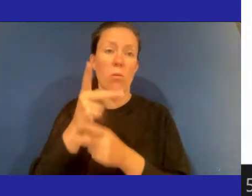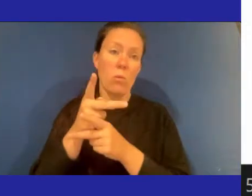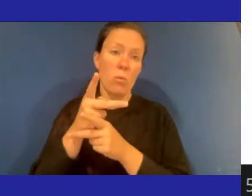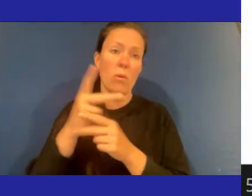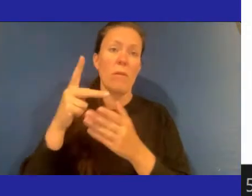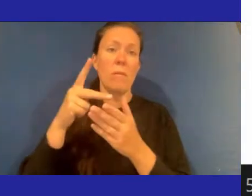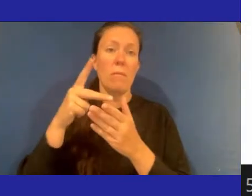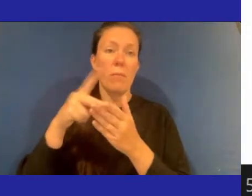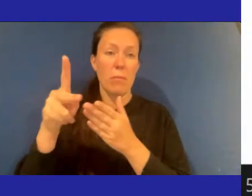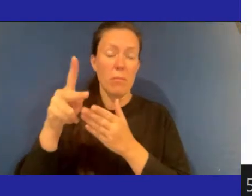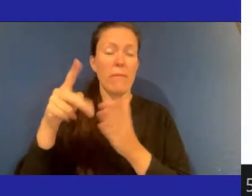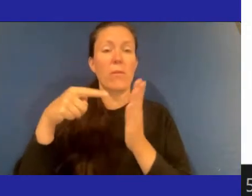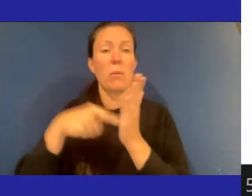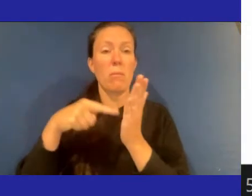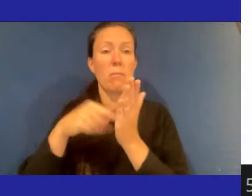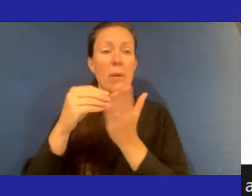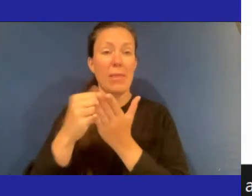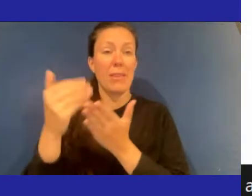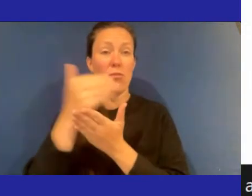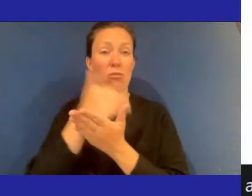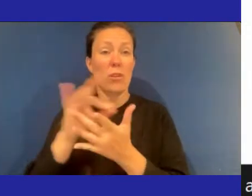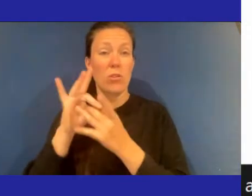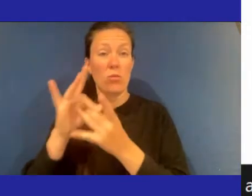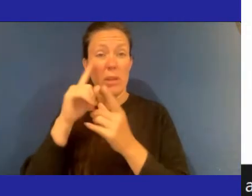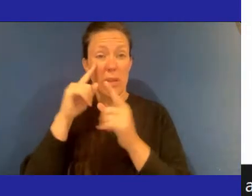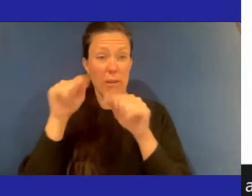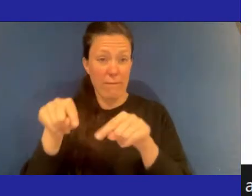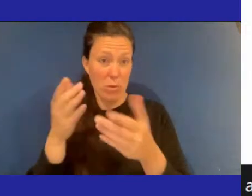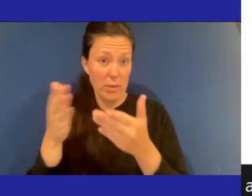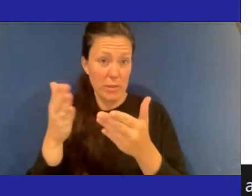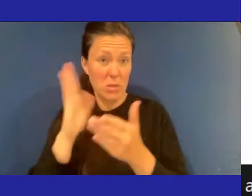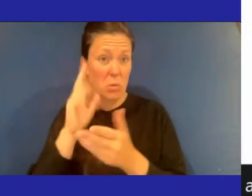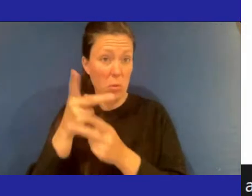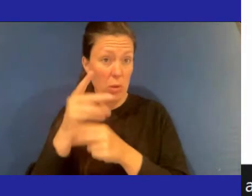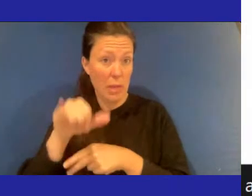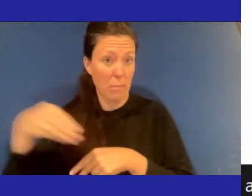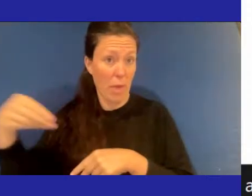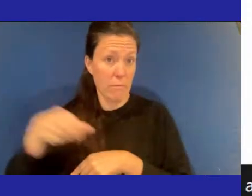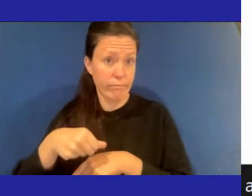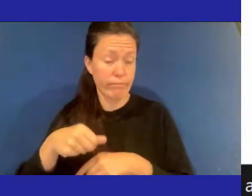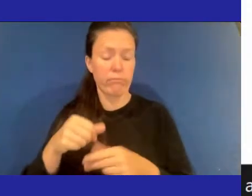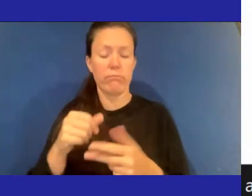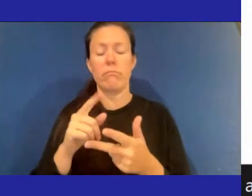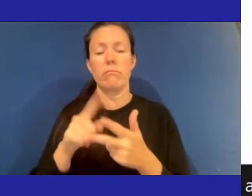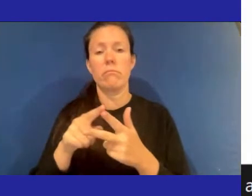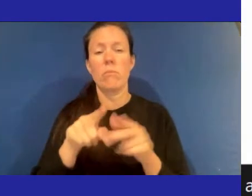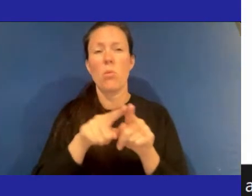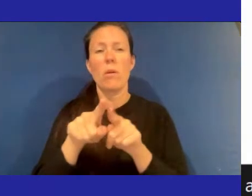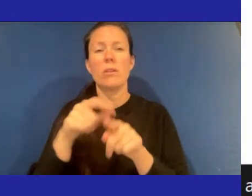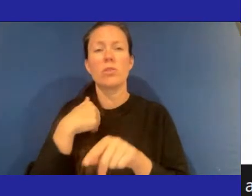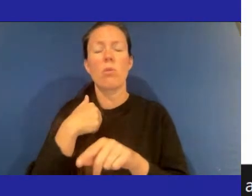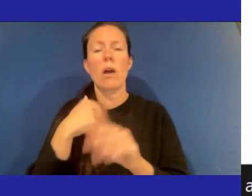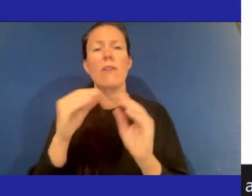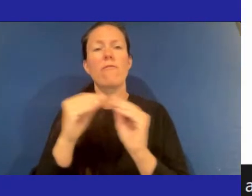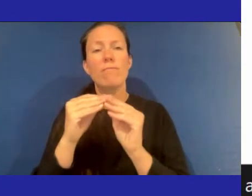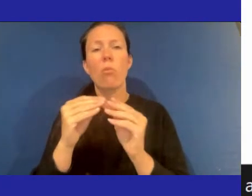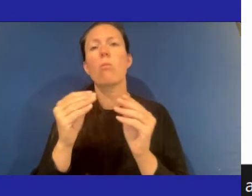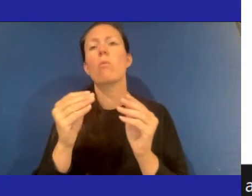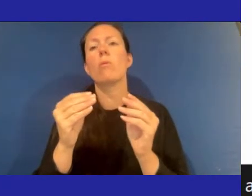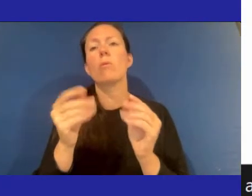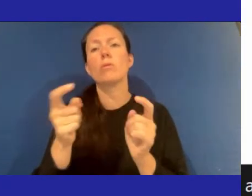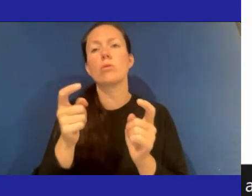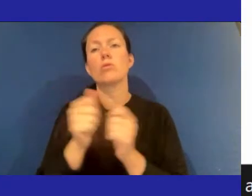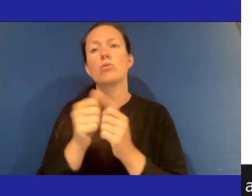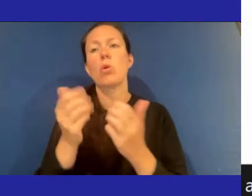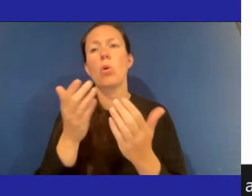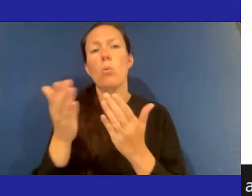that's associated with these services. We'll also have an enhanced control over the service